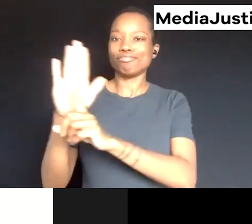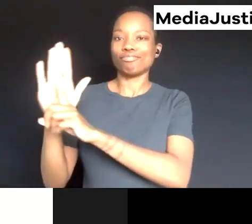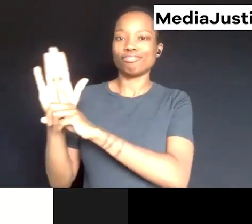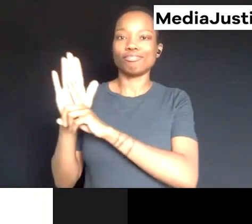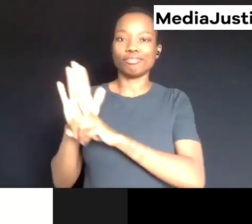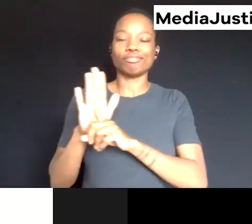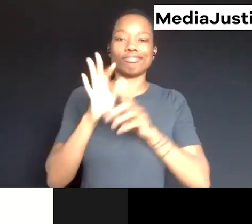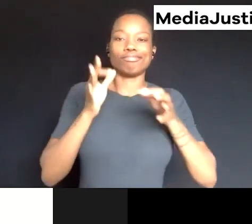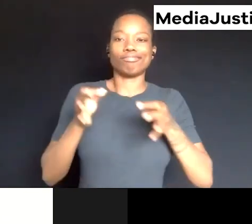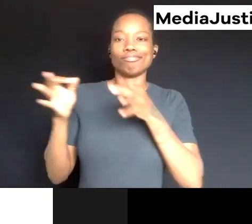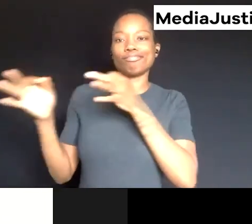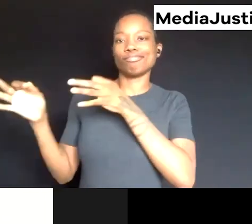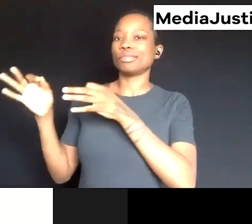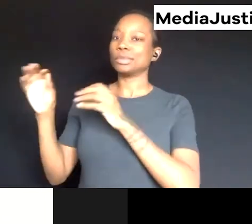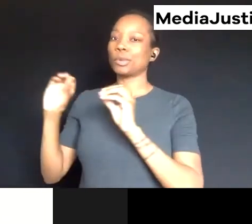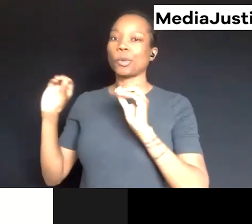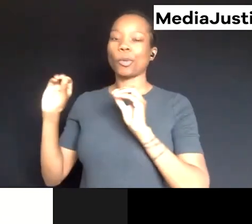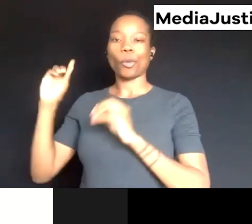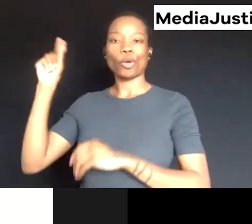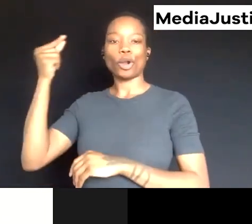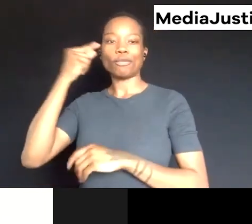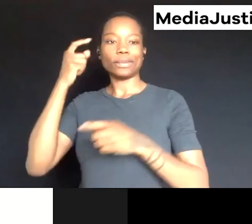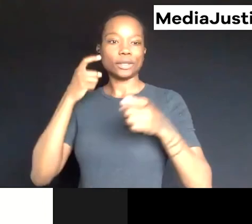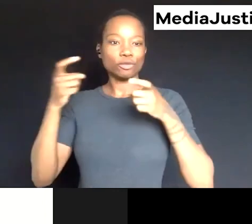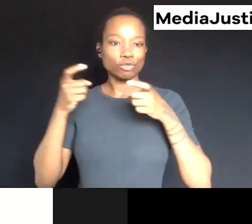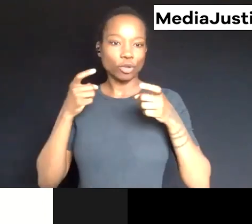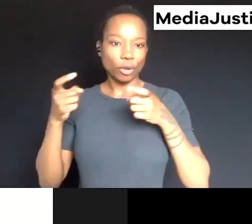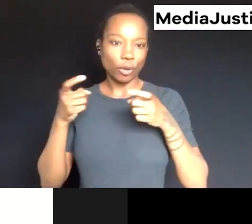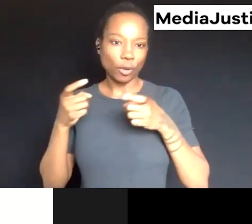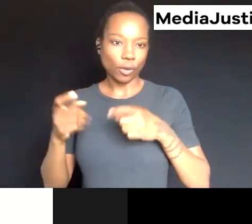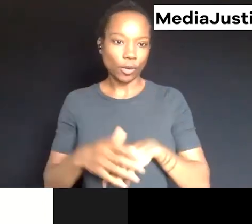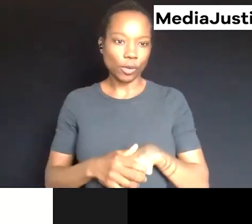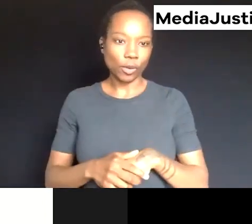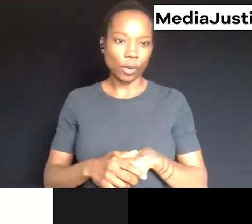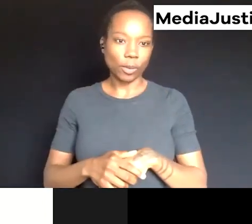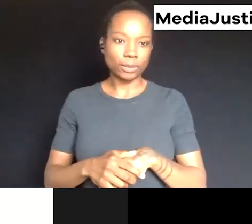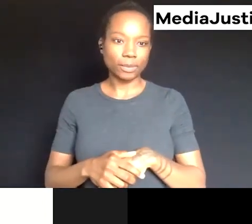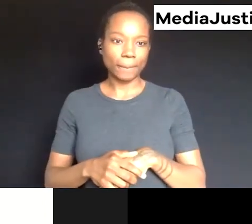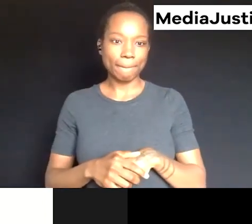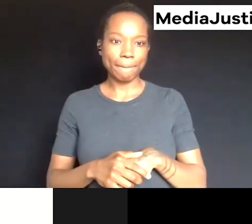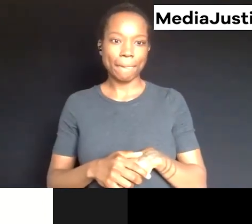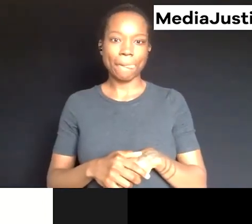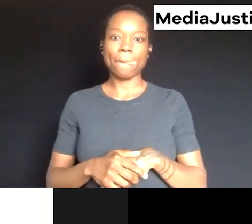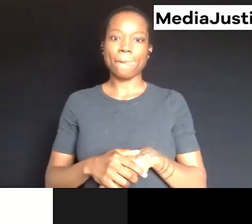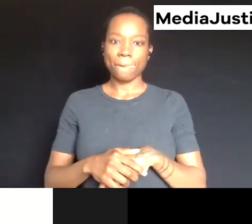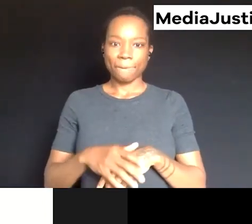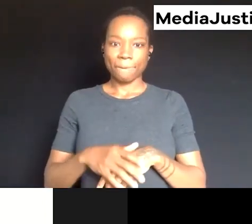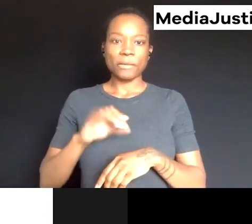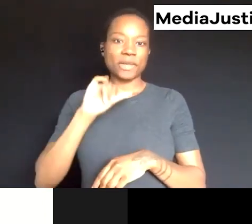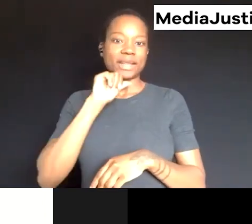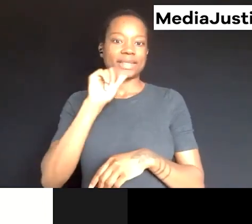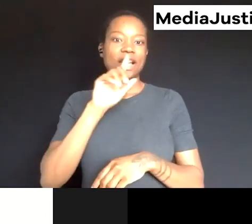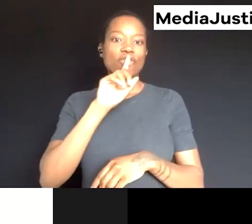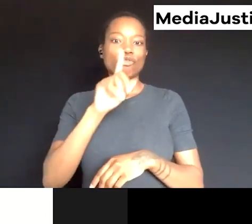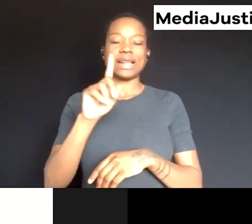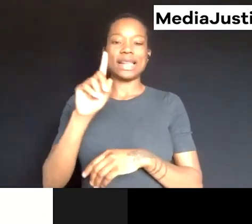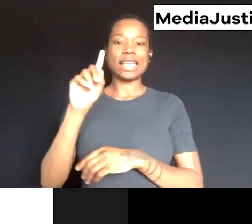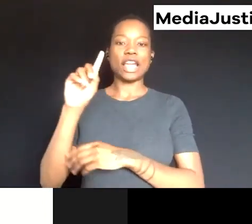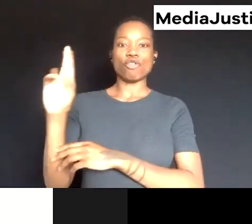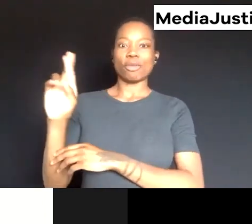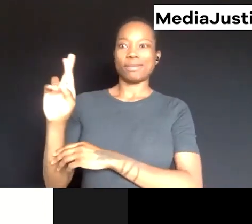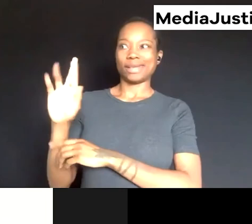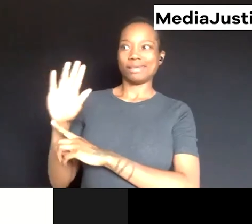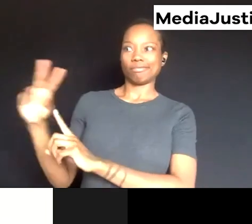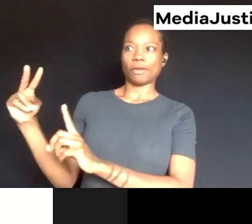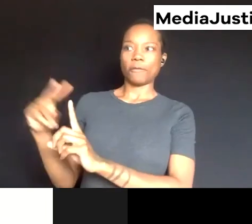very similar to Reagan's view of government as being the problem. And this isn't necessarily a Republican view alone. You know, free